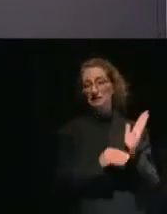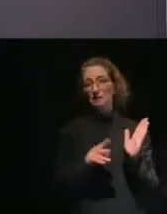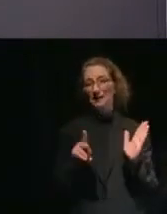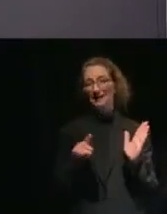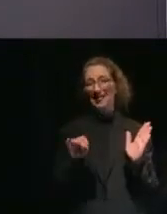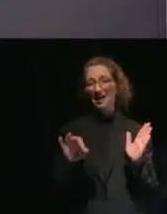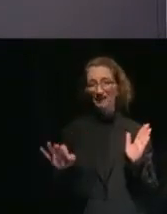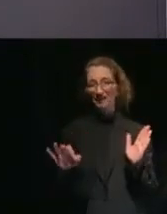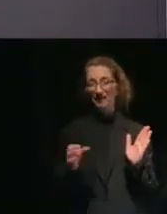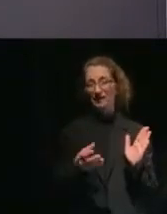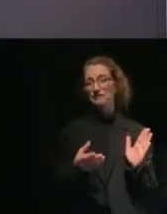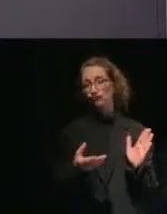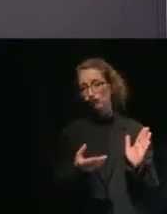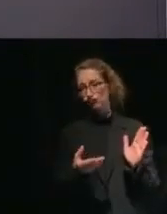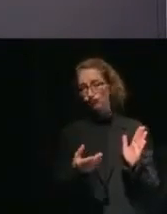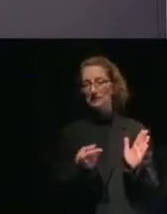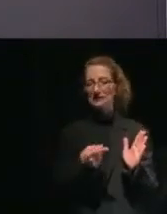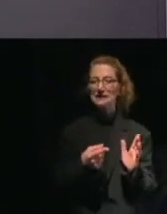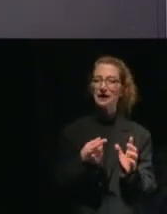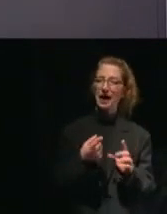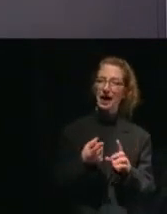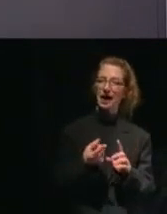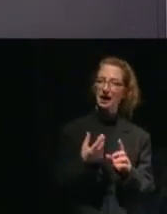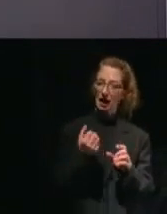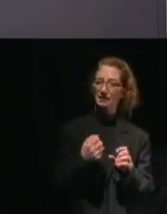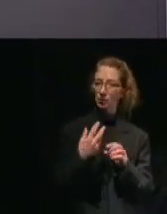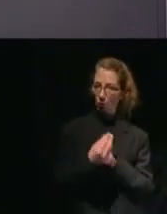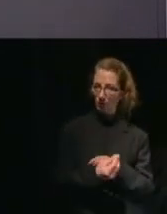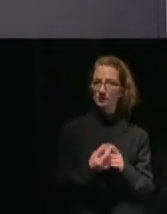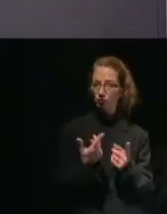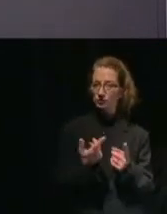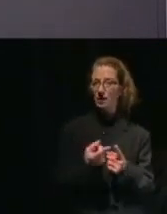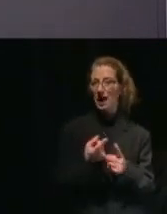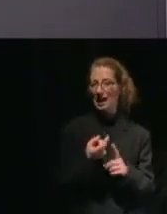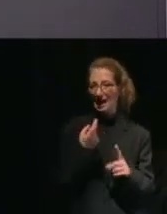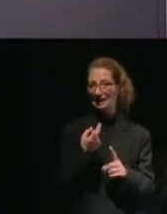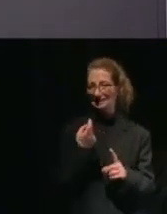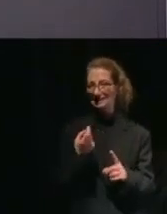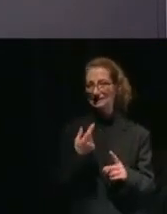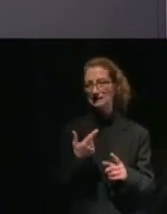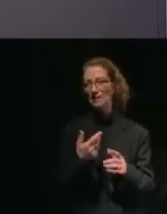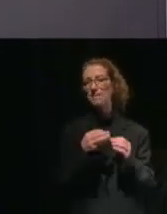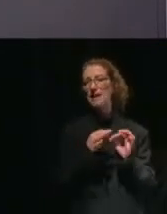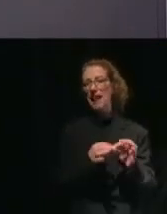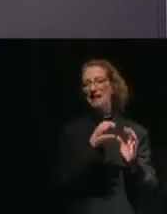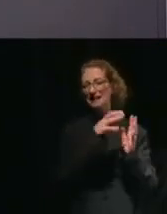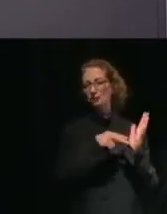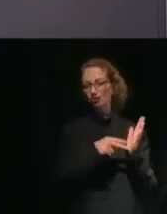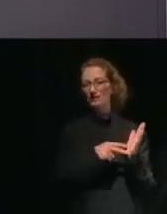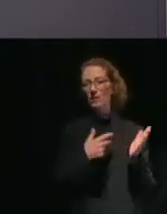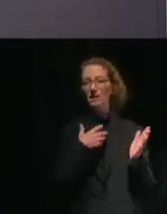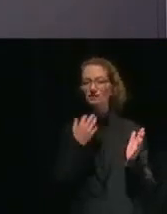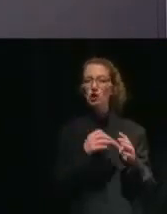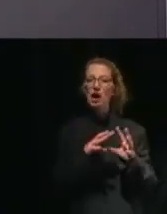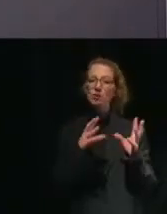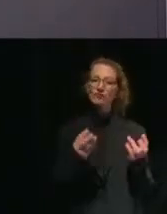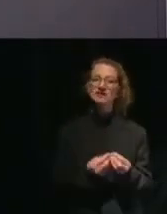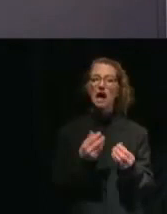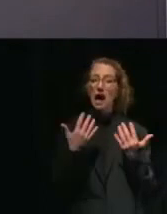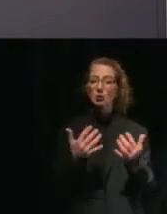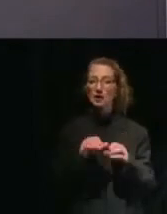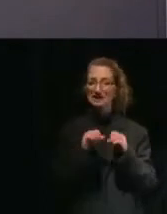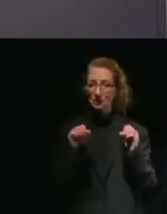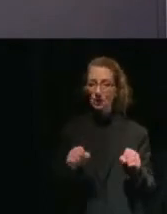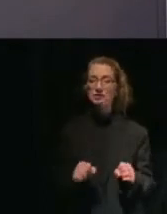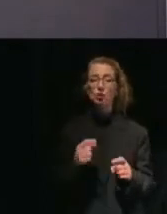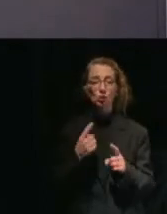We also wanted to make sure that those being surveyed would be able to receive the completed survey in PDF form. It served as a